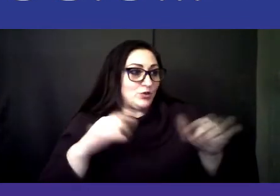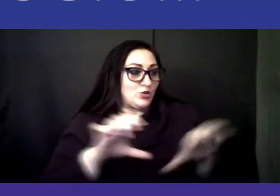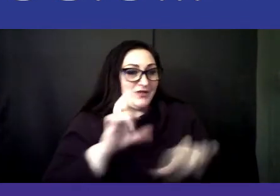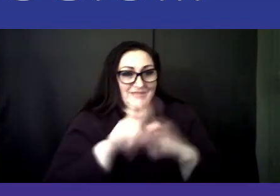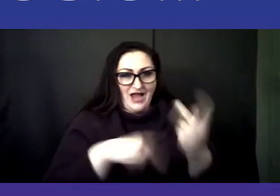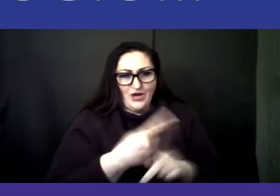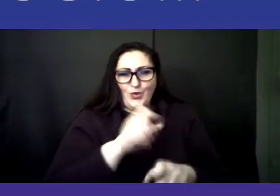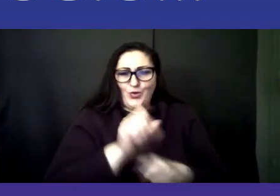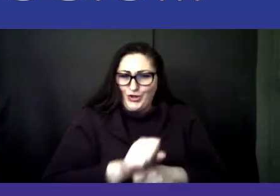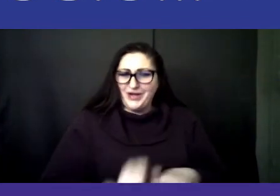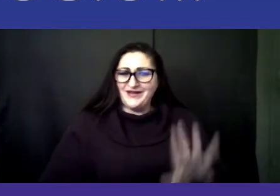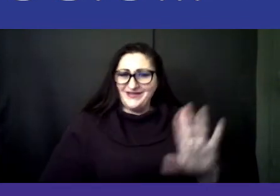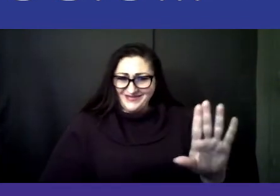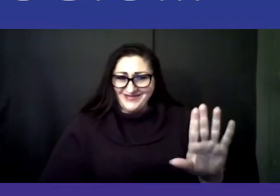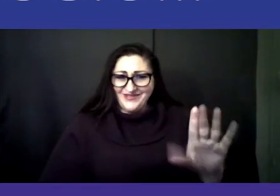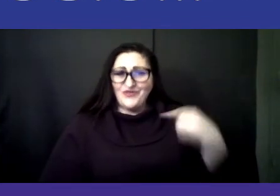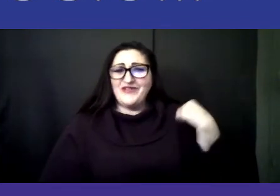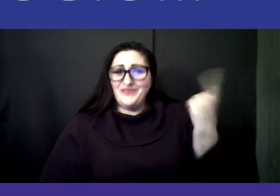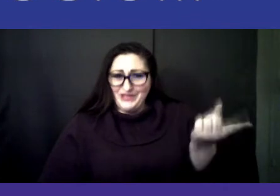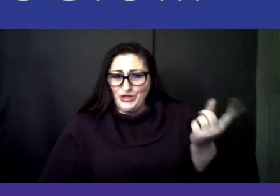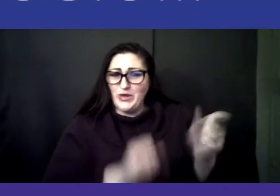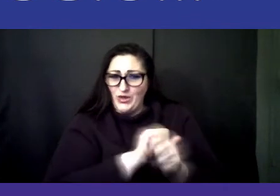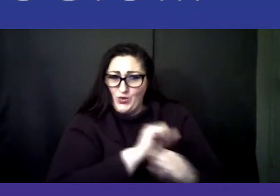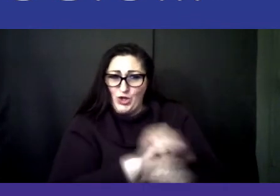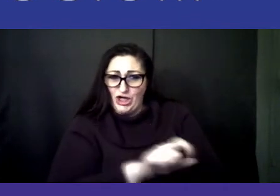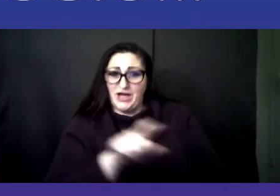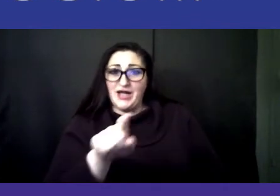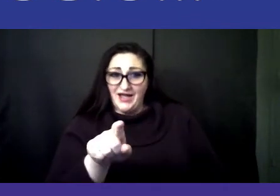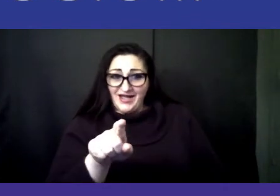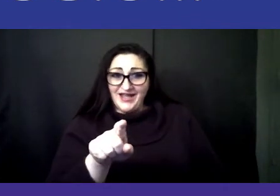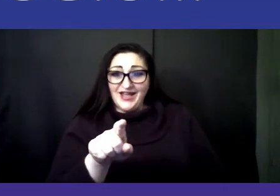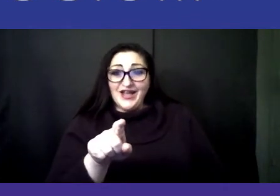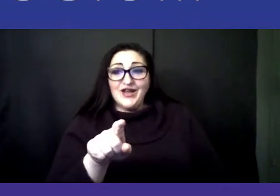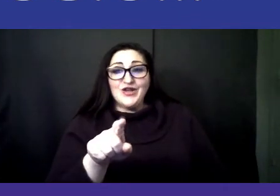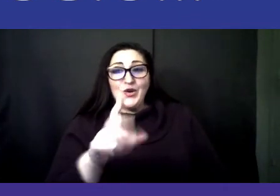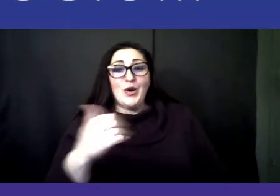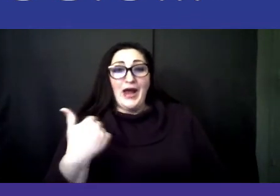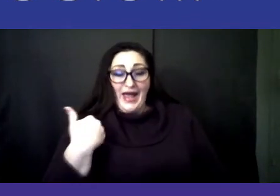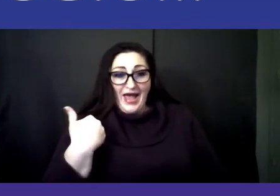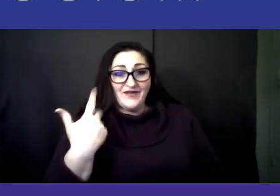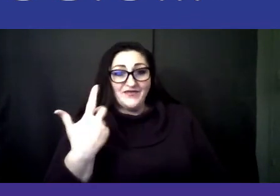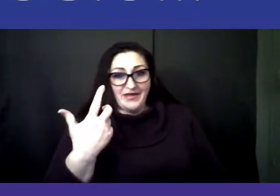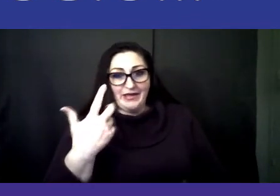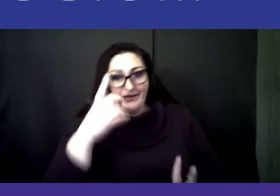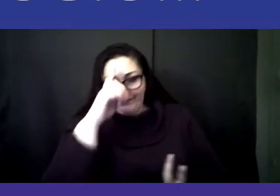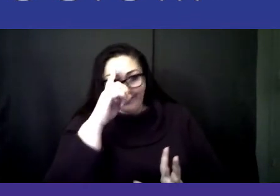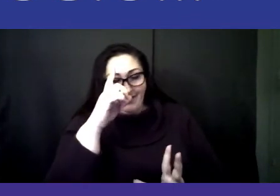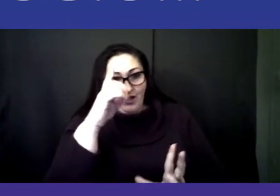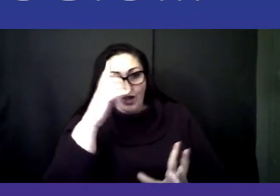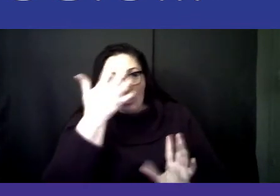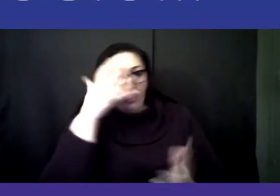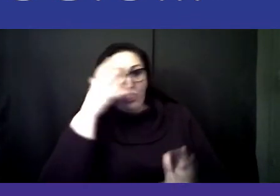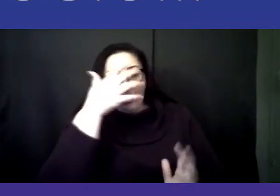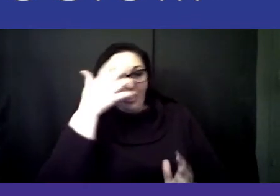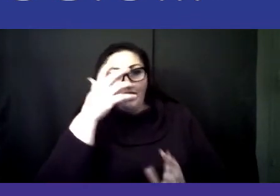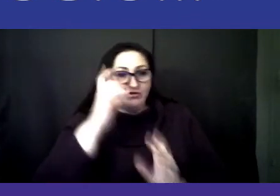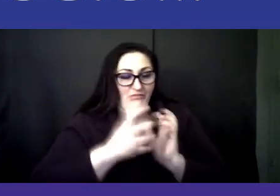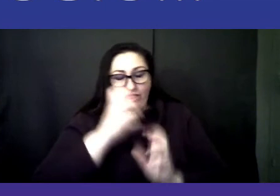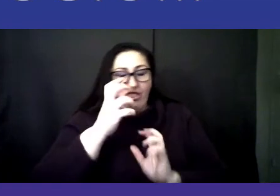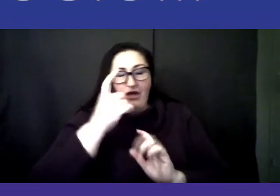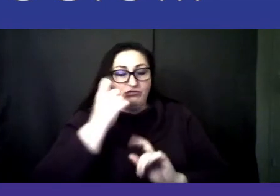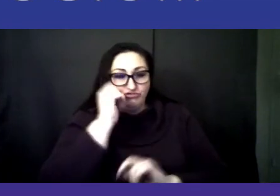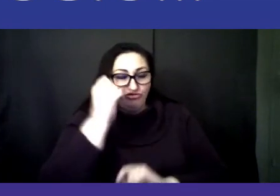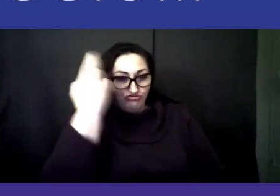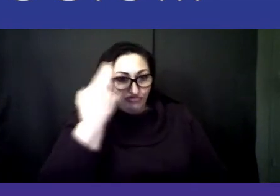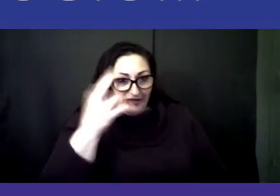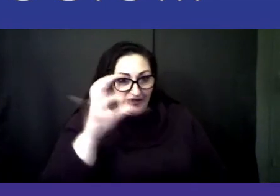no, we are doing stuff. You are having a temporal spatial disjunct right now due to your privileged positioning, and